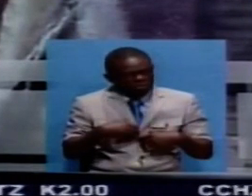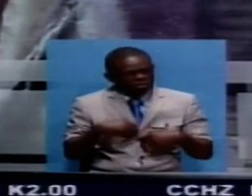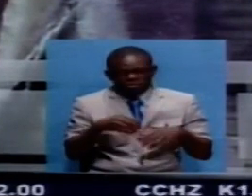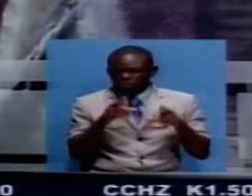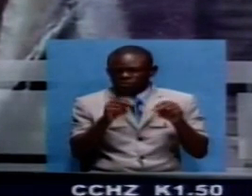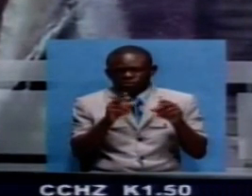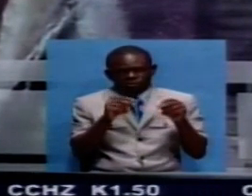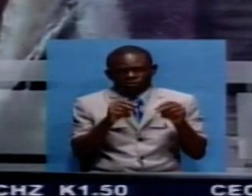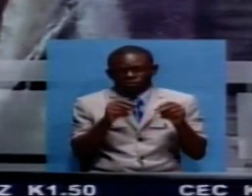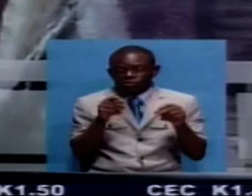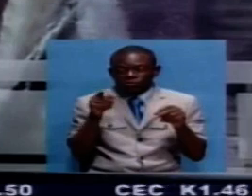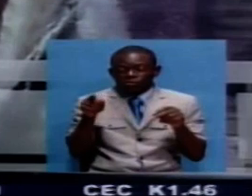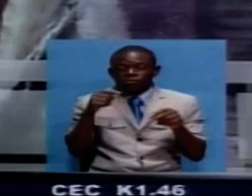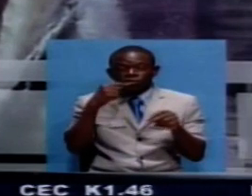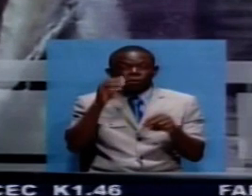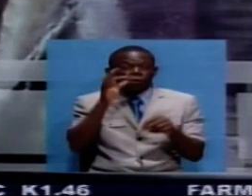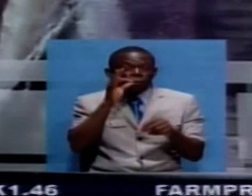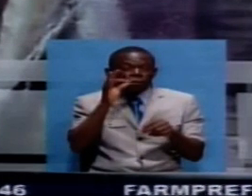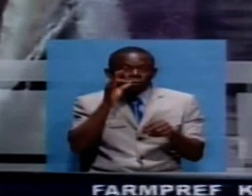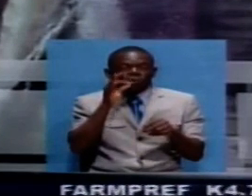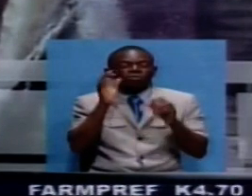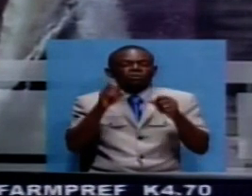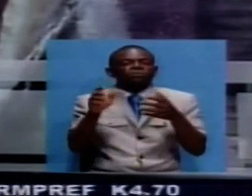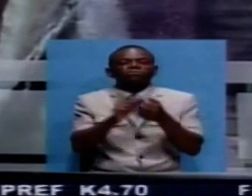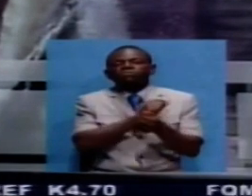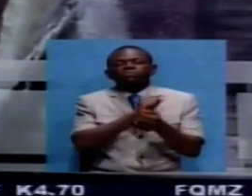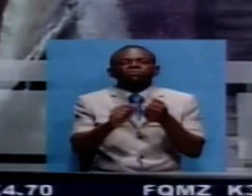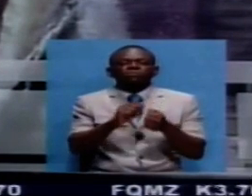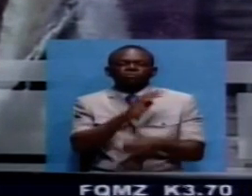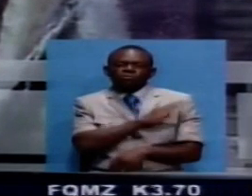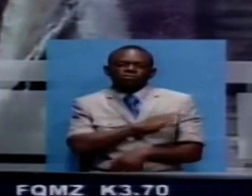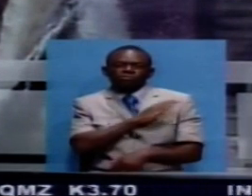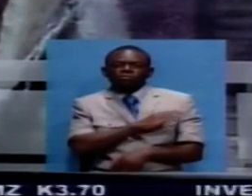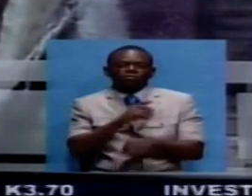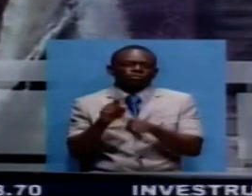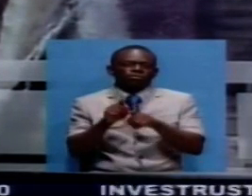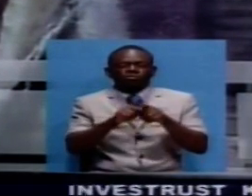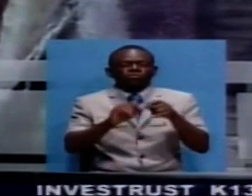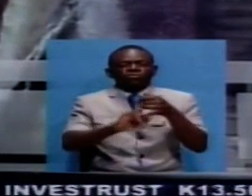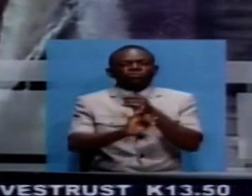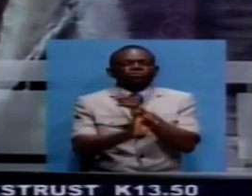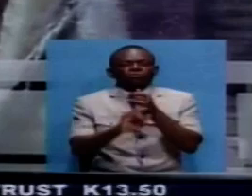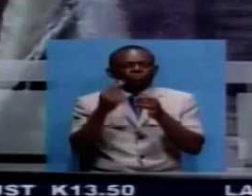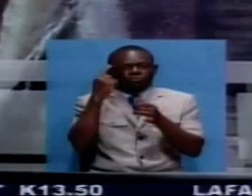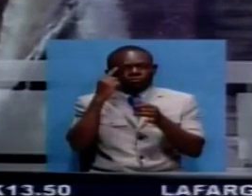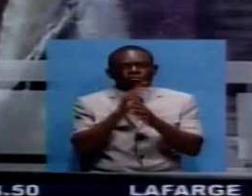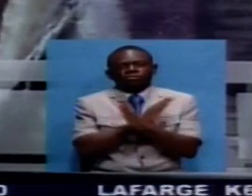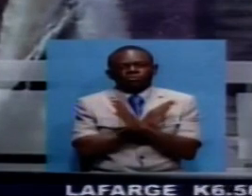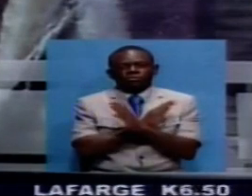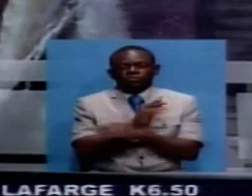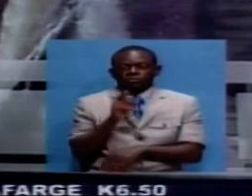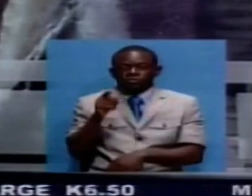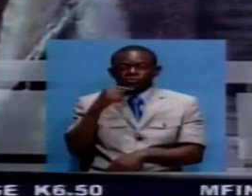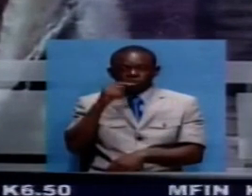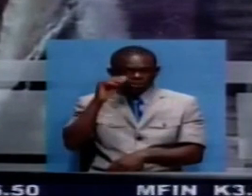destroy the moral and social fabric of the country. Dr. Chilufya says his ministry is not giving out any licenses on